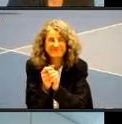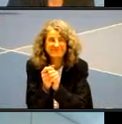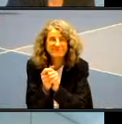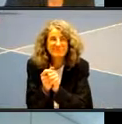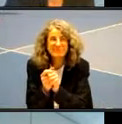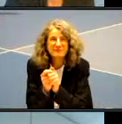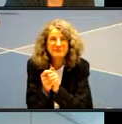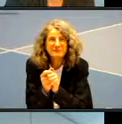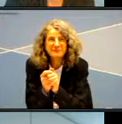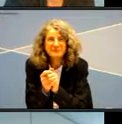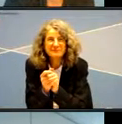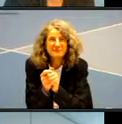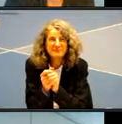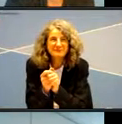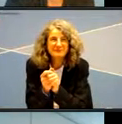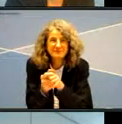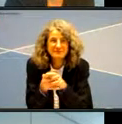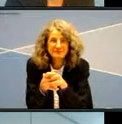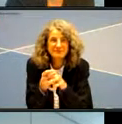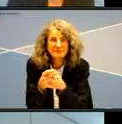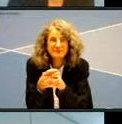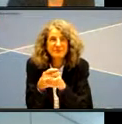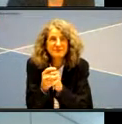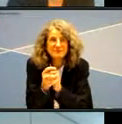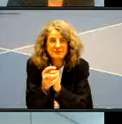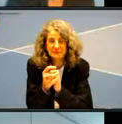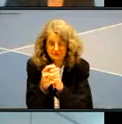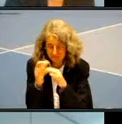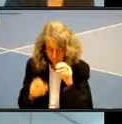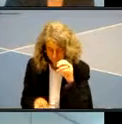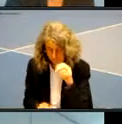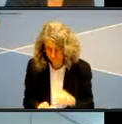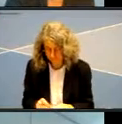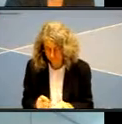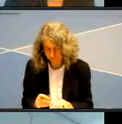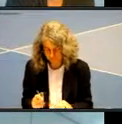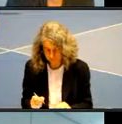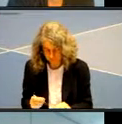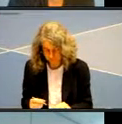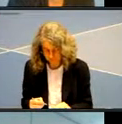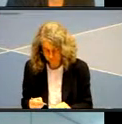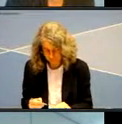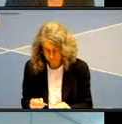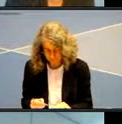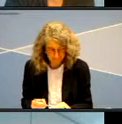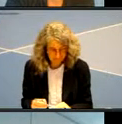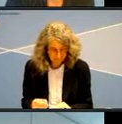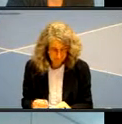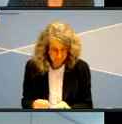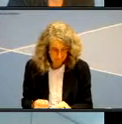needed. And I look very much forward to the panel discussion. And I hand over back to Natalie.